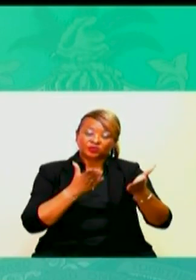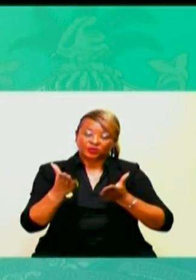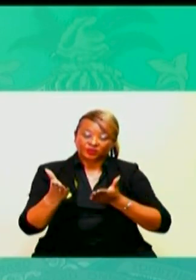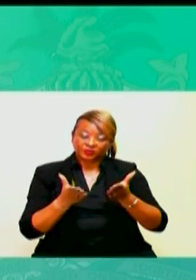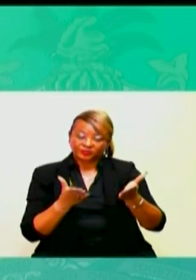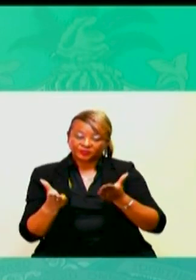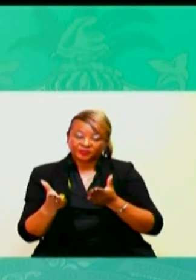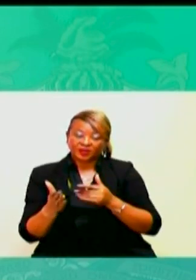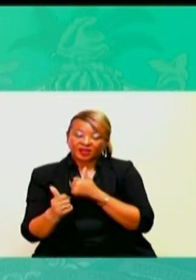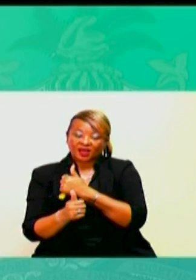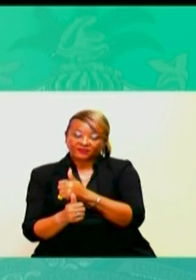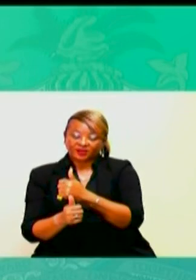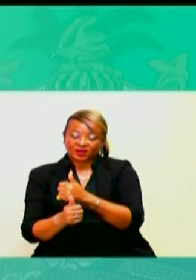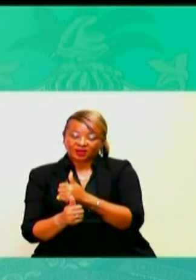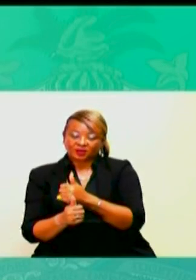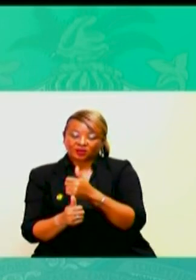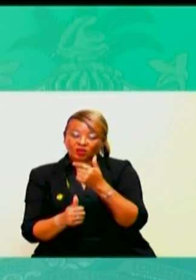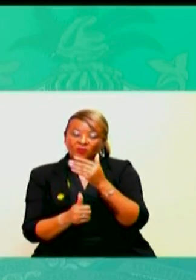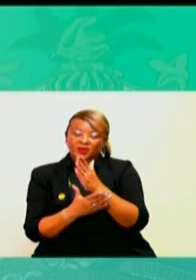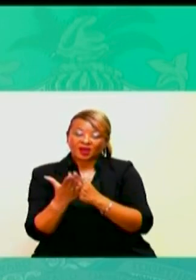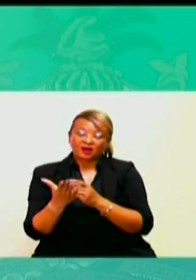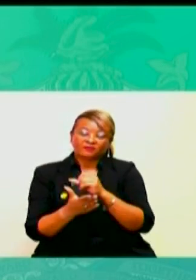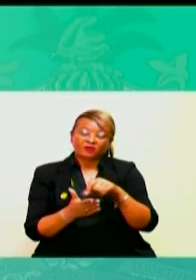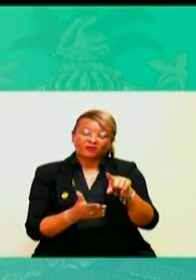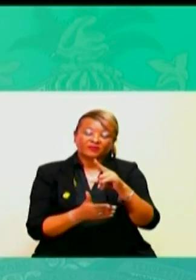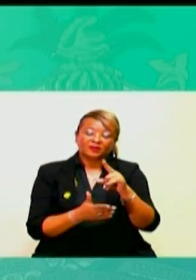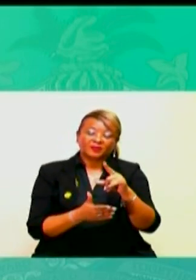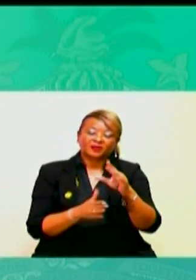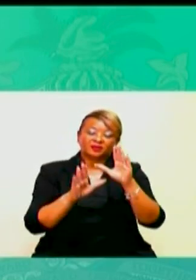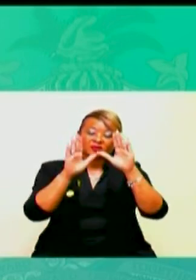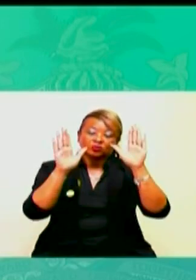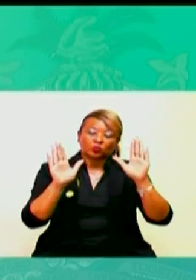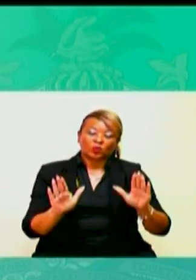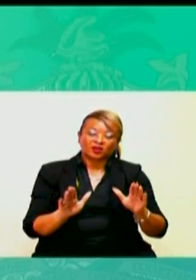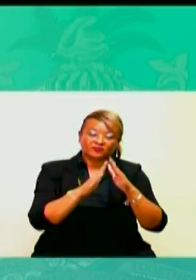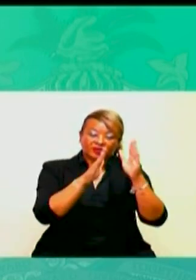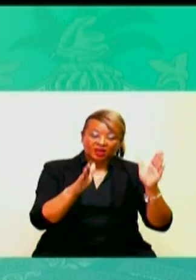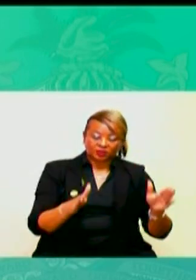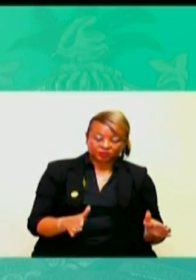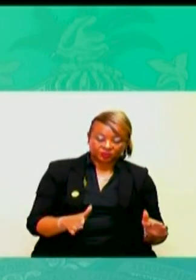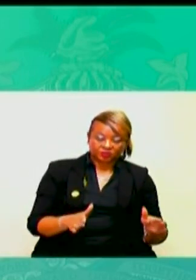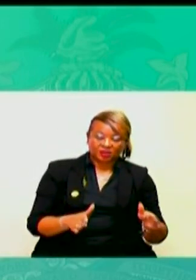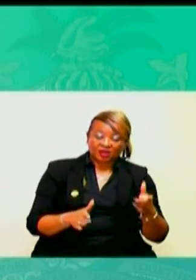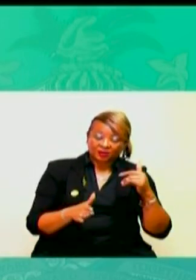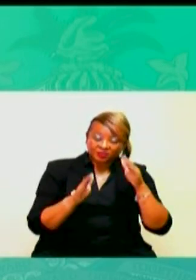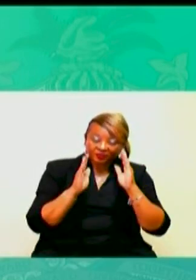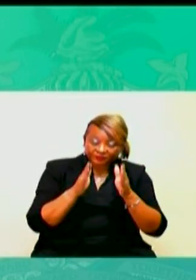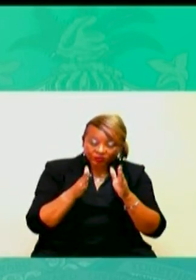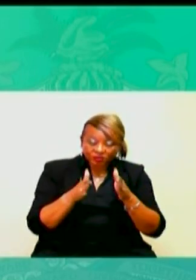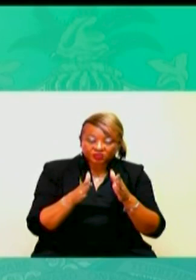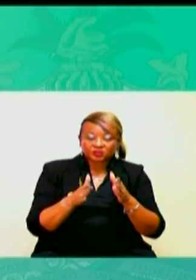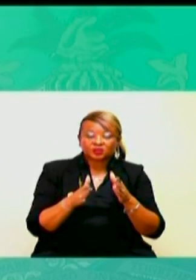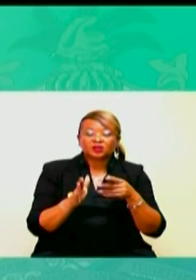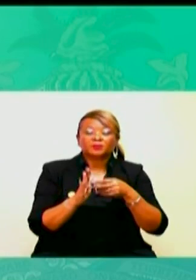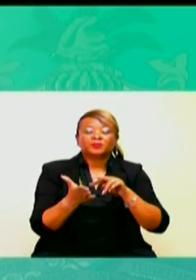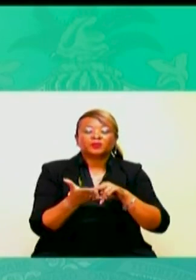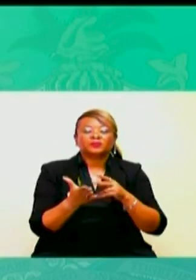to advocate on behalf of them in this great house. I am still focused on the purpose for which I was put